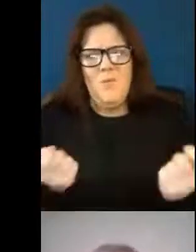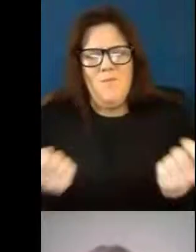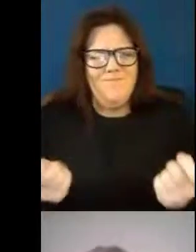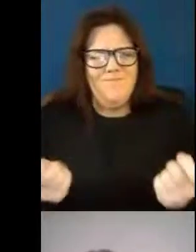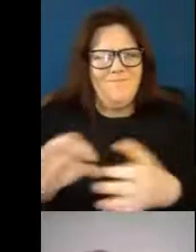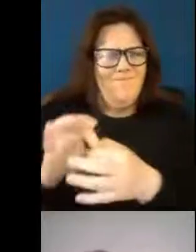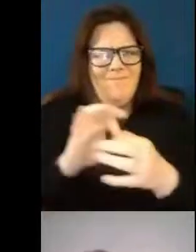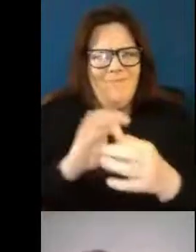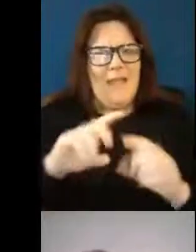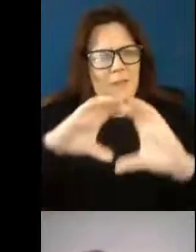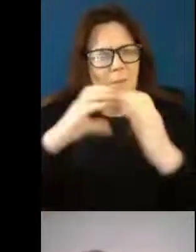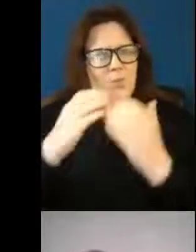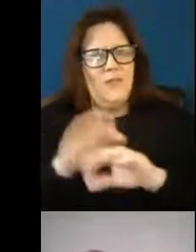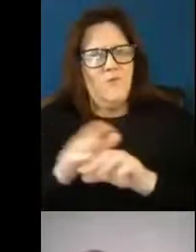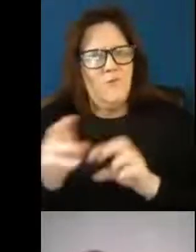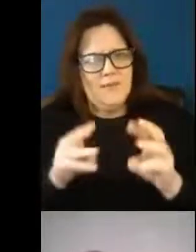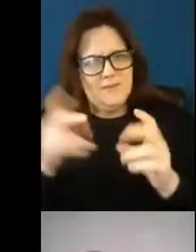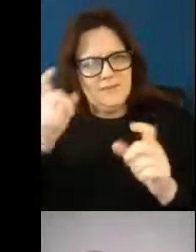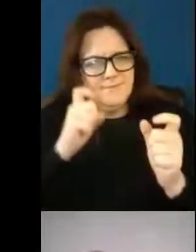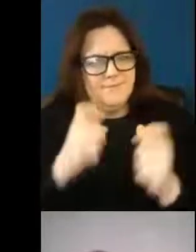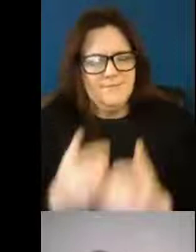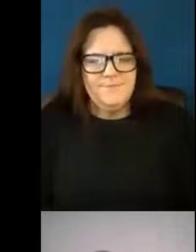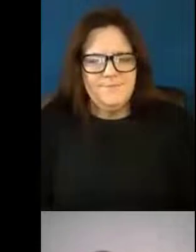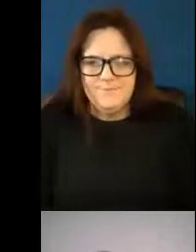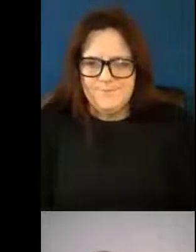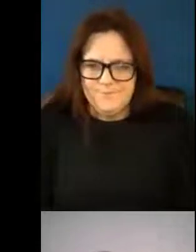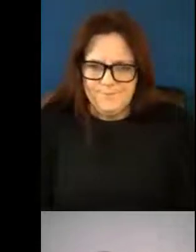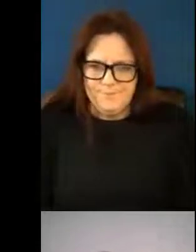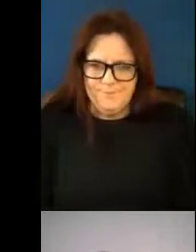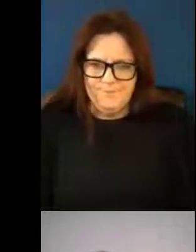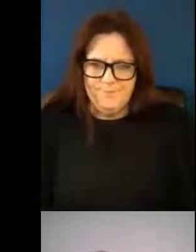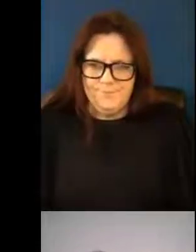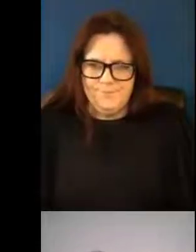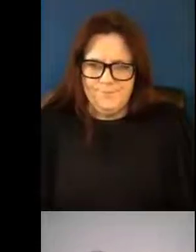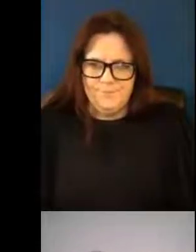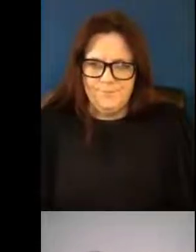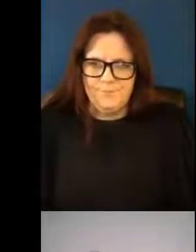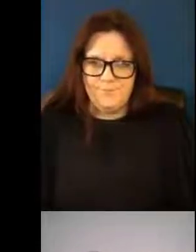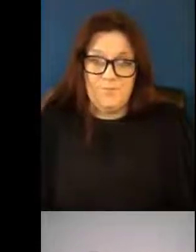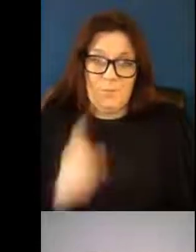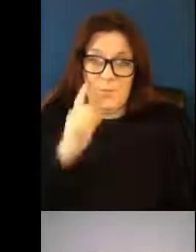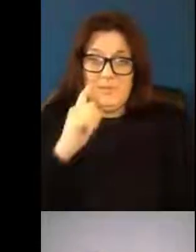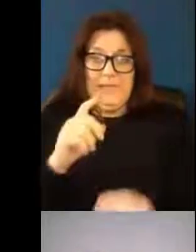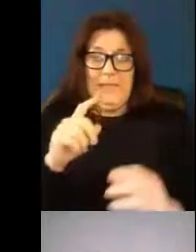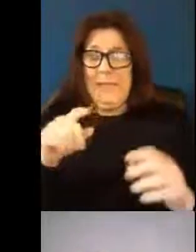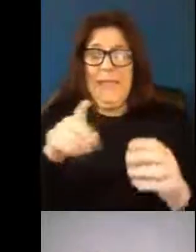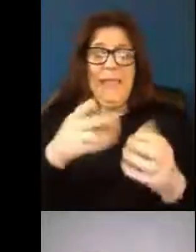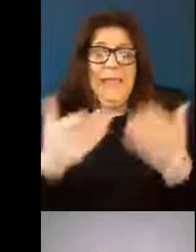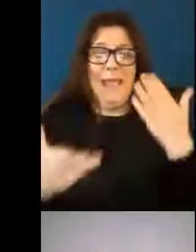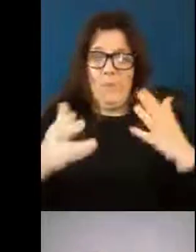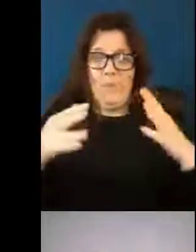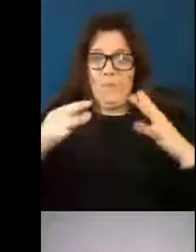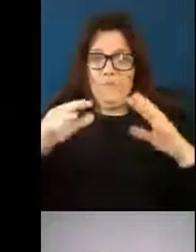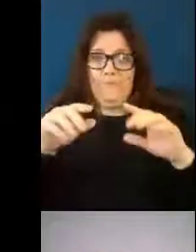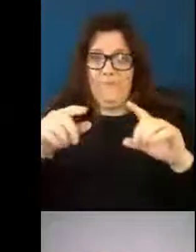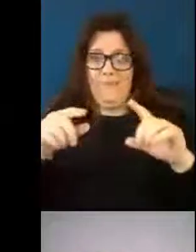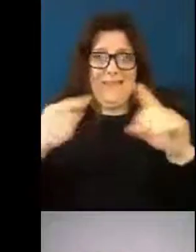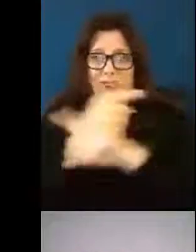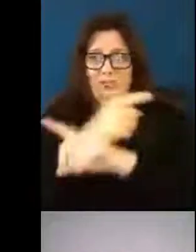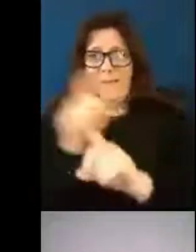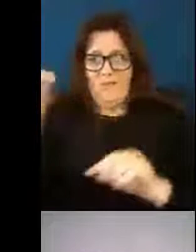practice. And you'll see there in terms of the kind of messiness of the